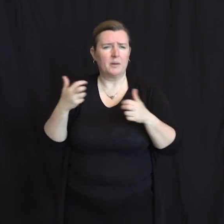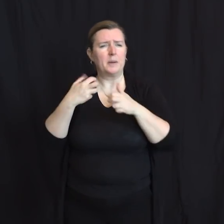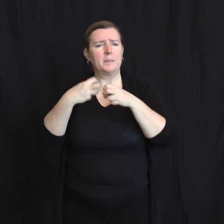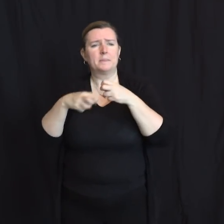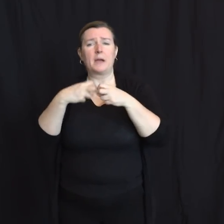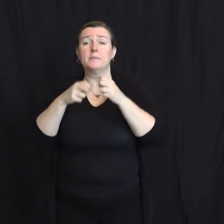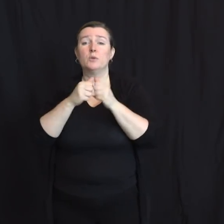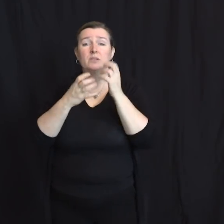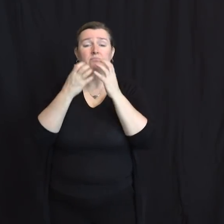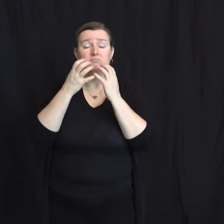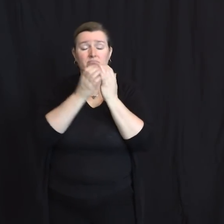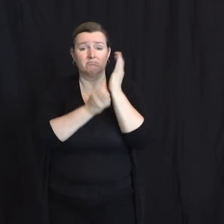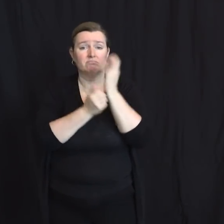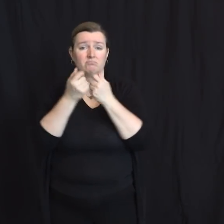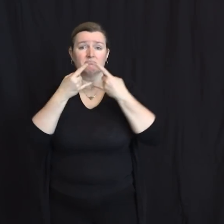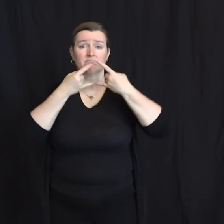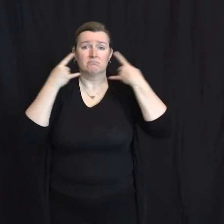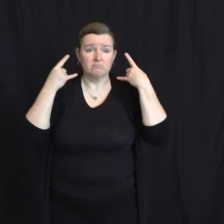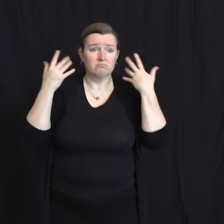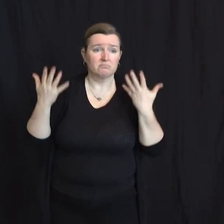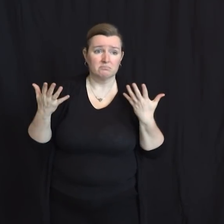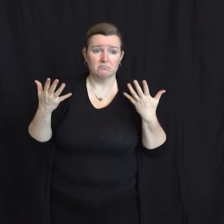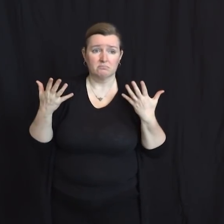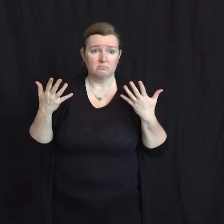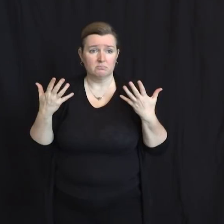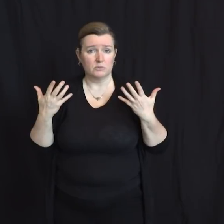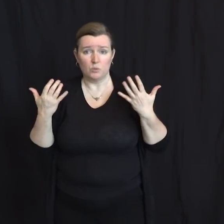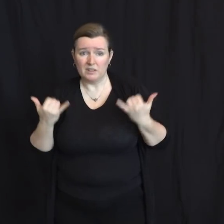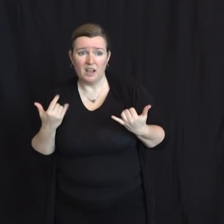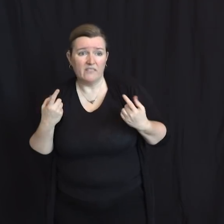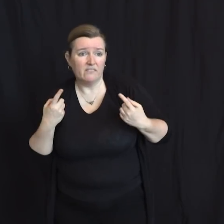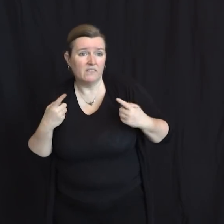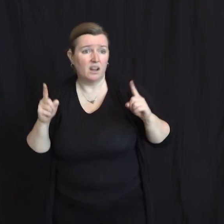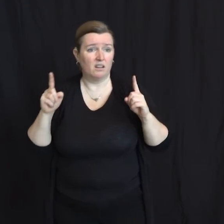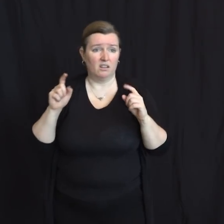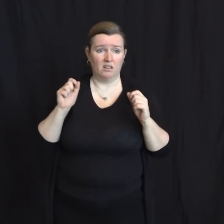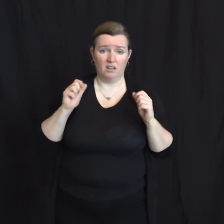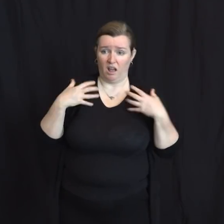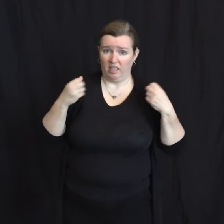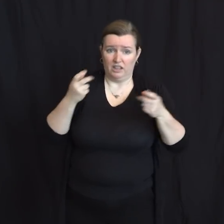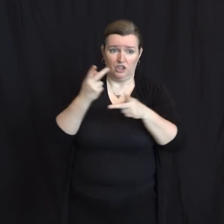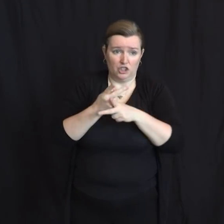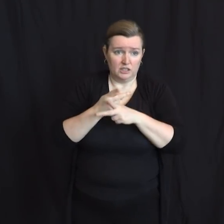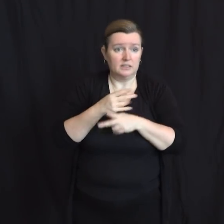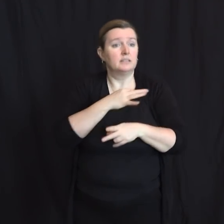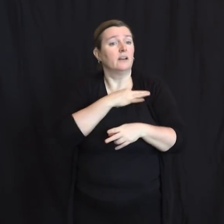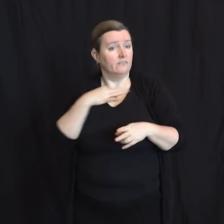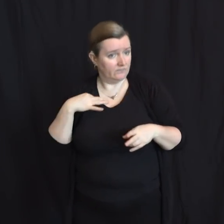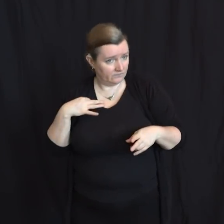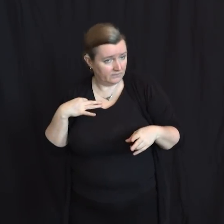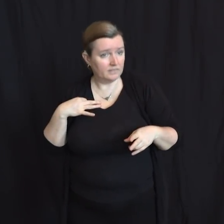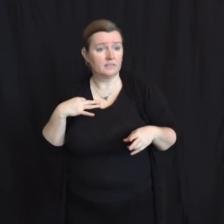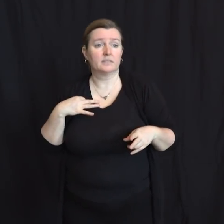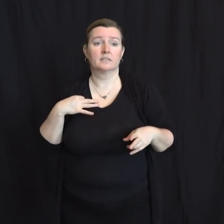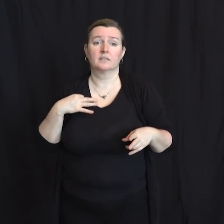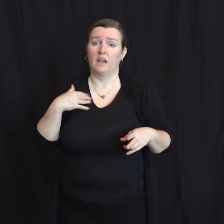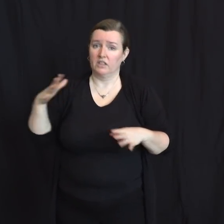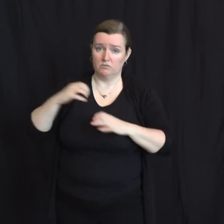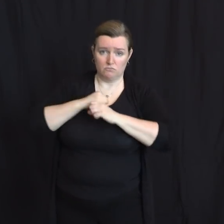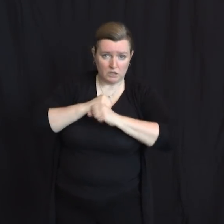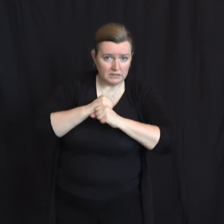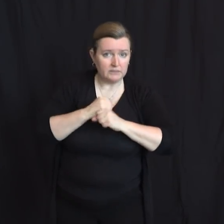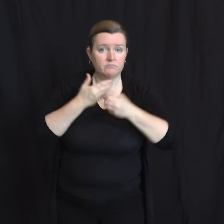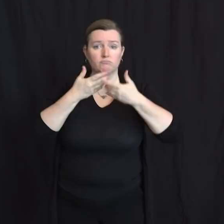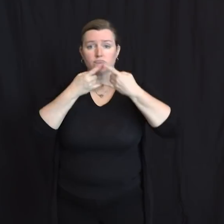PPE. Are we at least now at the point where all of our healthcare workers have the protective equipment they need, or is this still